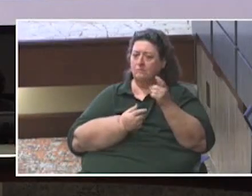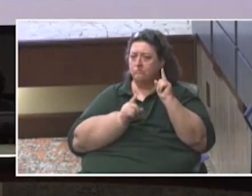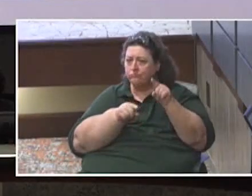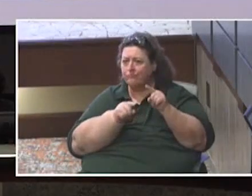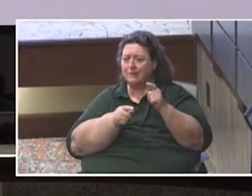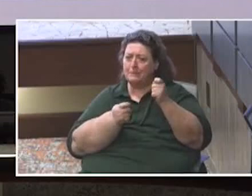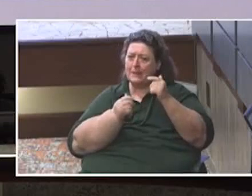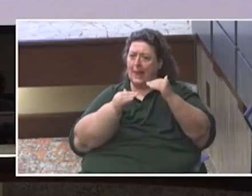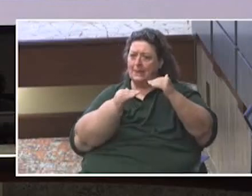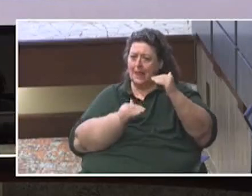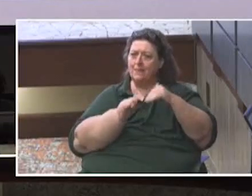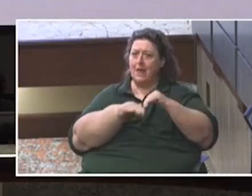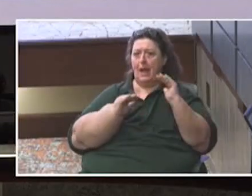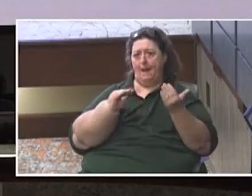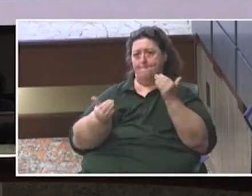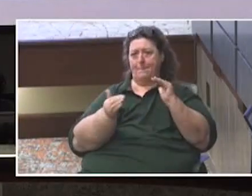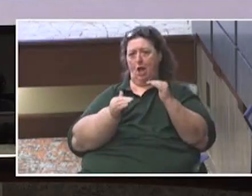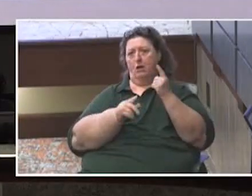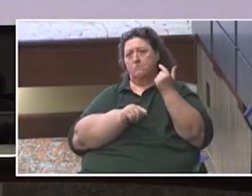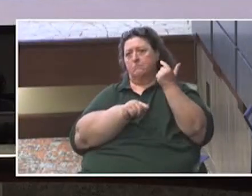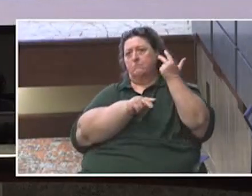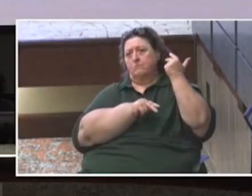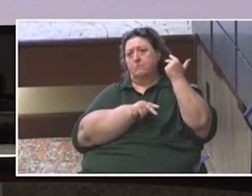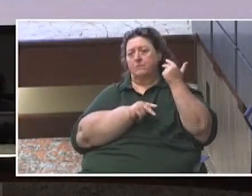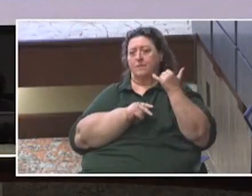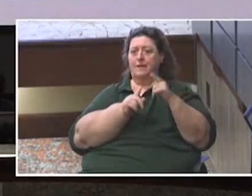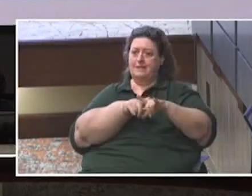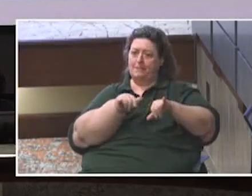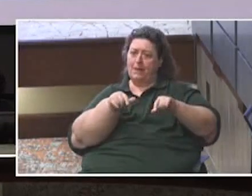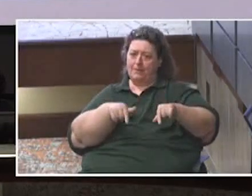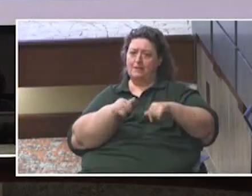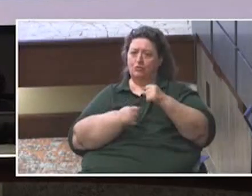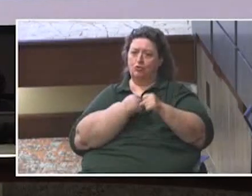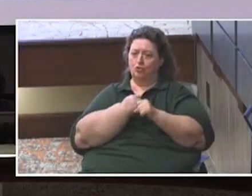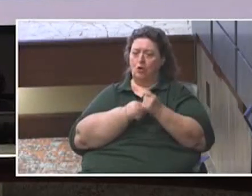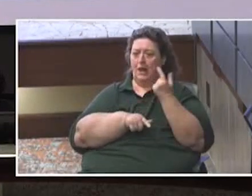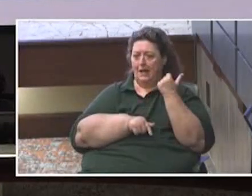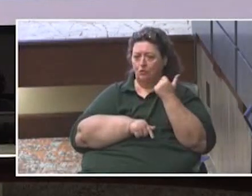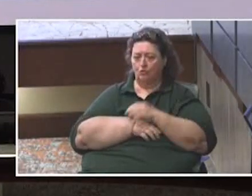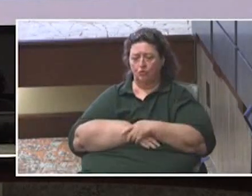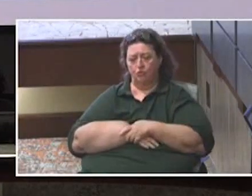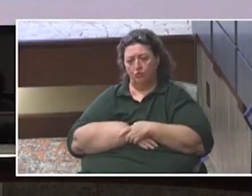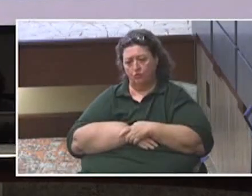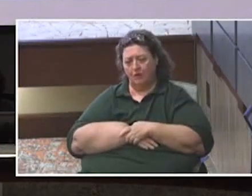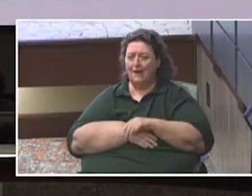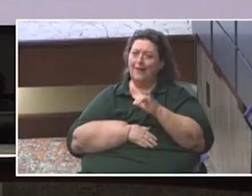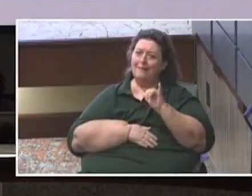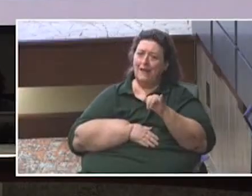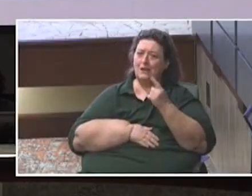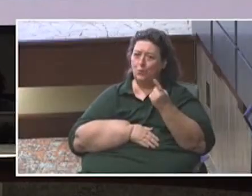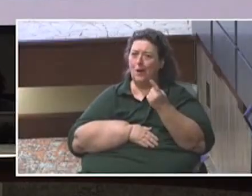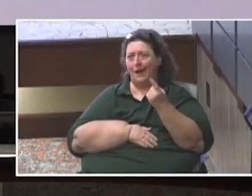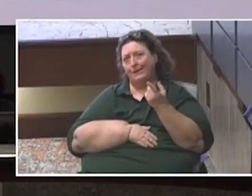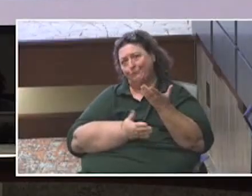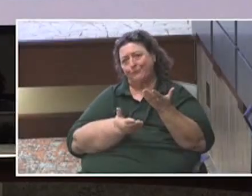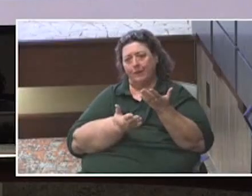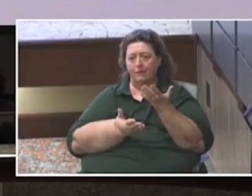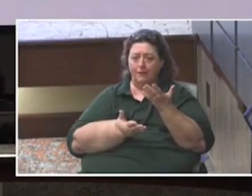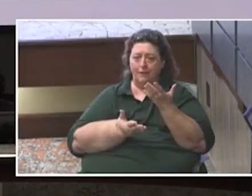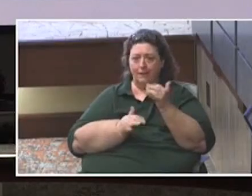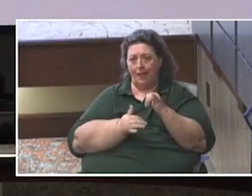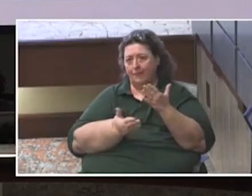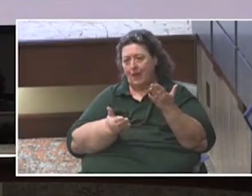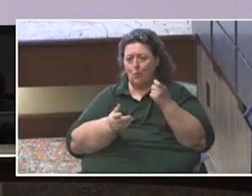is slightly lower compared to year-to-date attendance this time last year. So that's kind of one of those things that